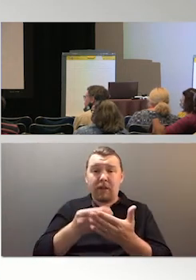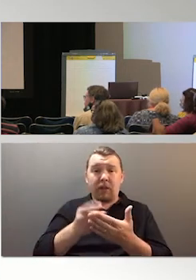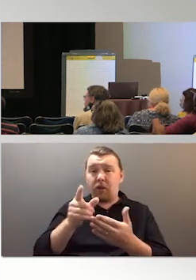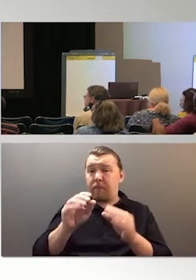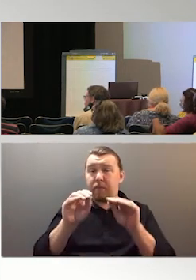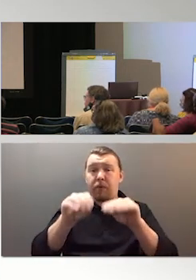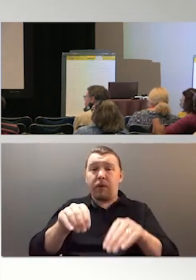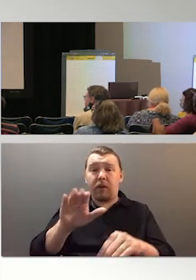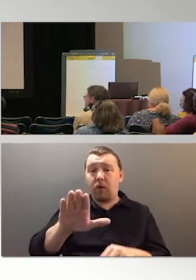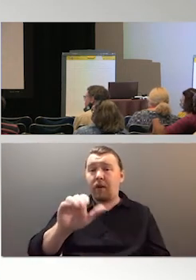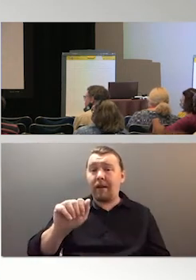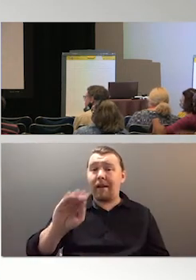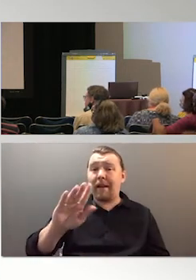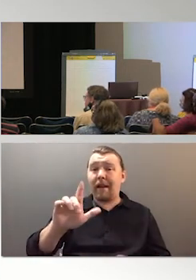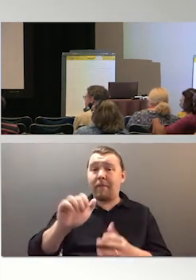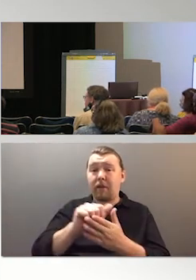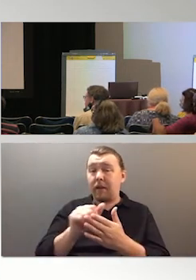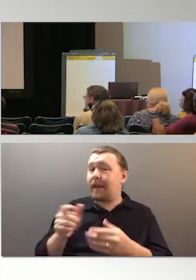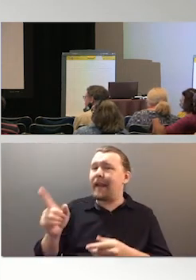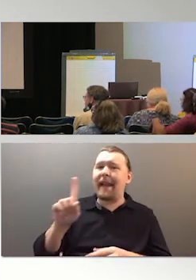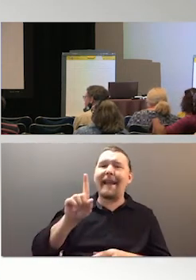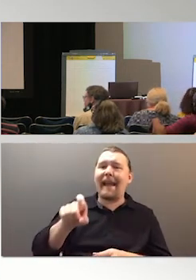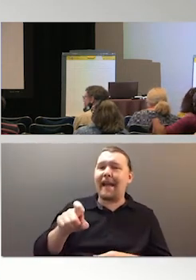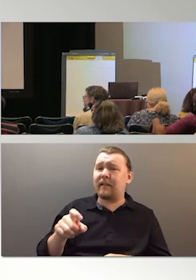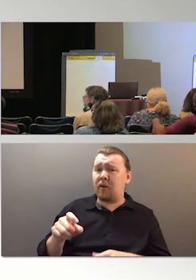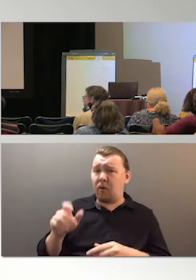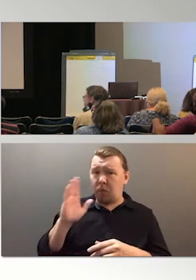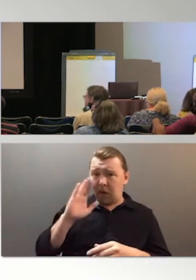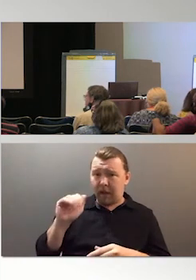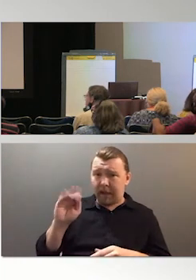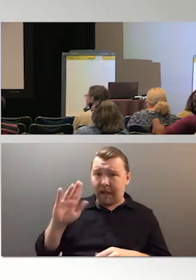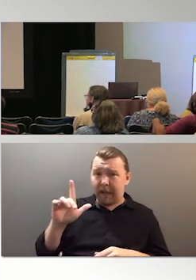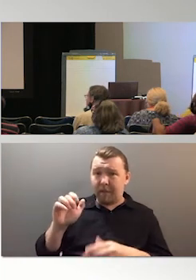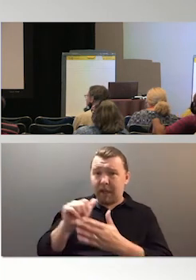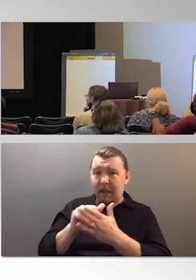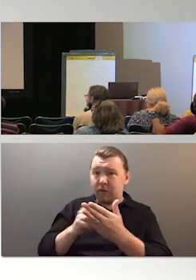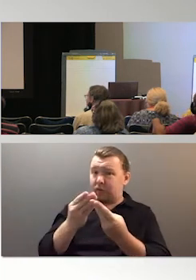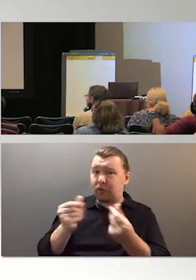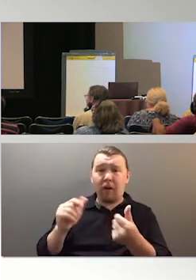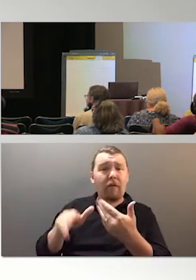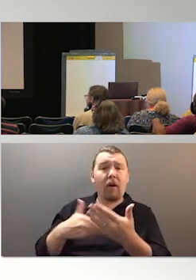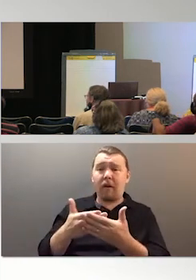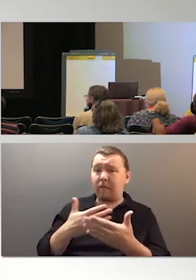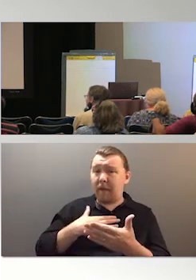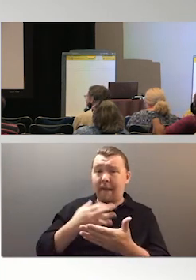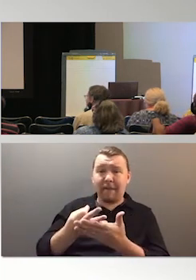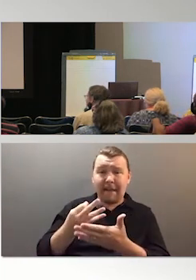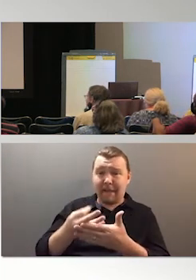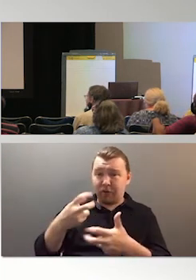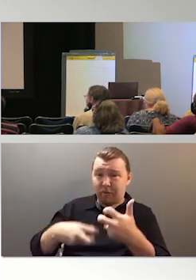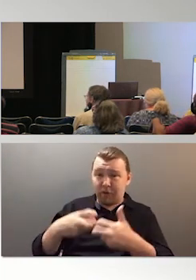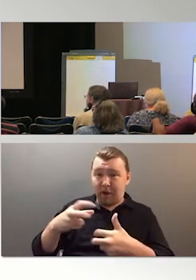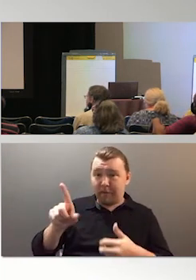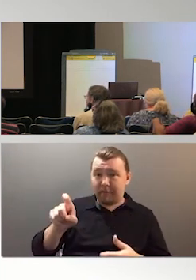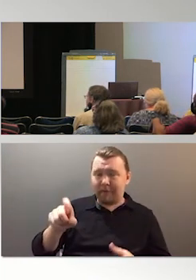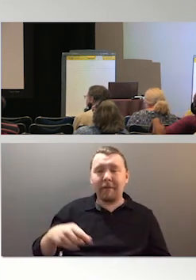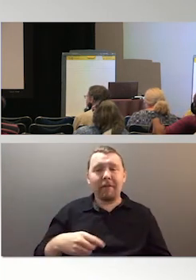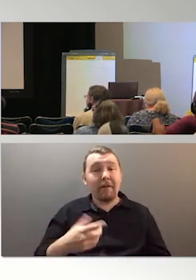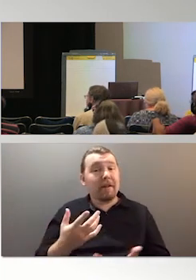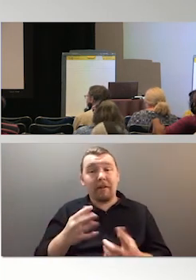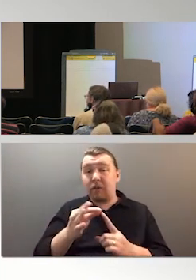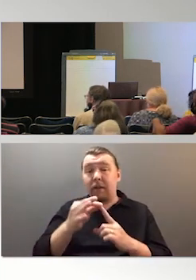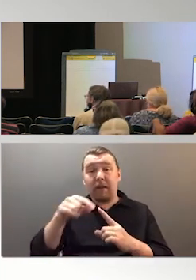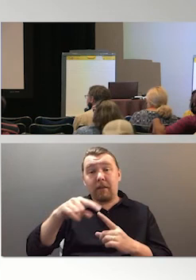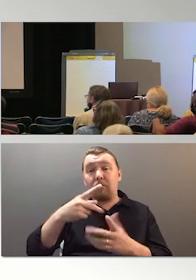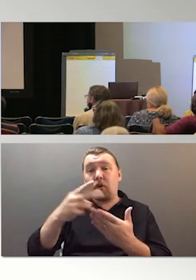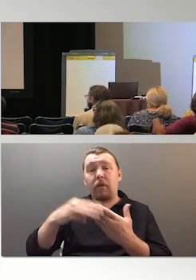So he's like, would the able account solve all my financial problems? But potentially. You know, what's unique is, like I said, this program has been around for